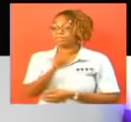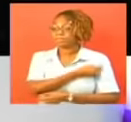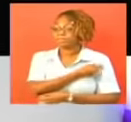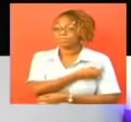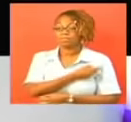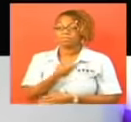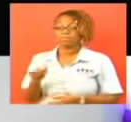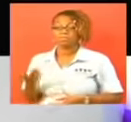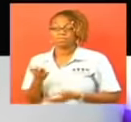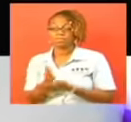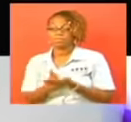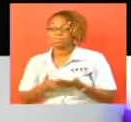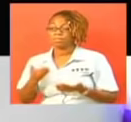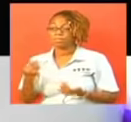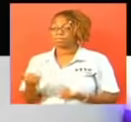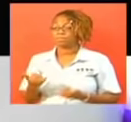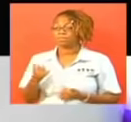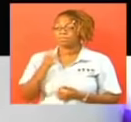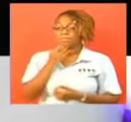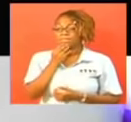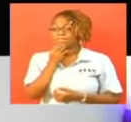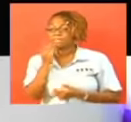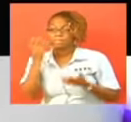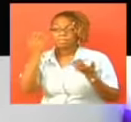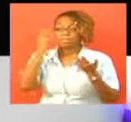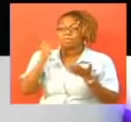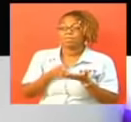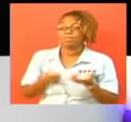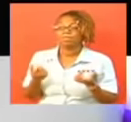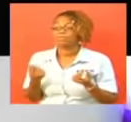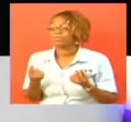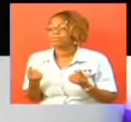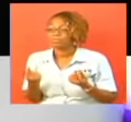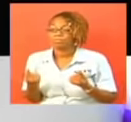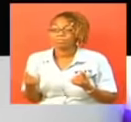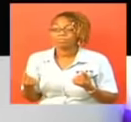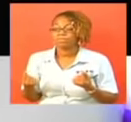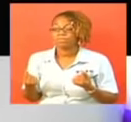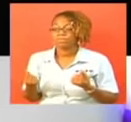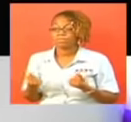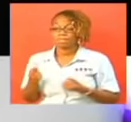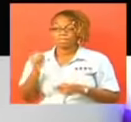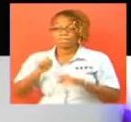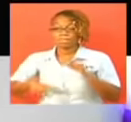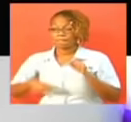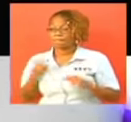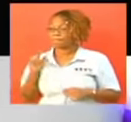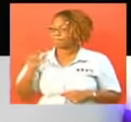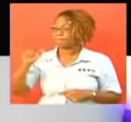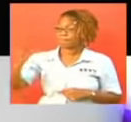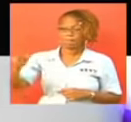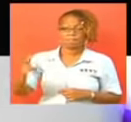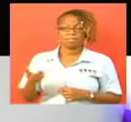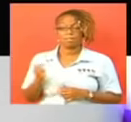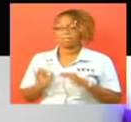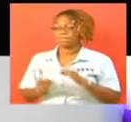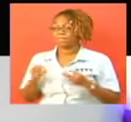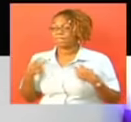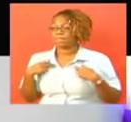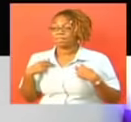or not booking flights not available to come back in. Right, so my second question is,